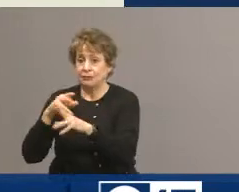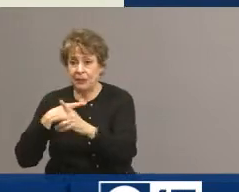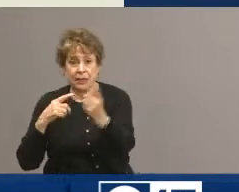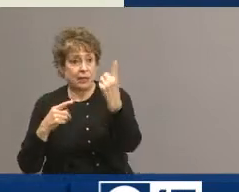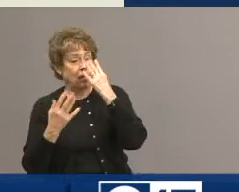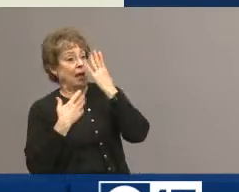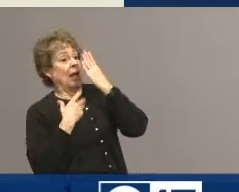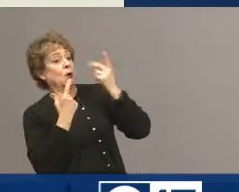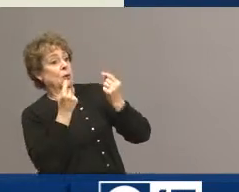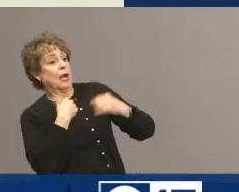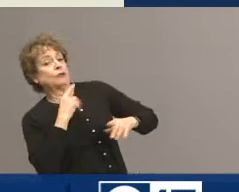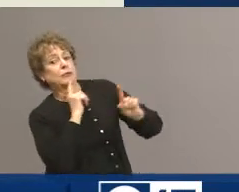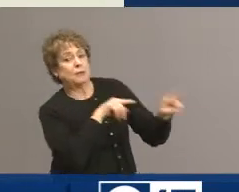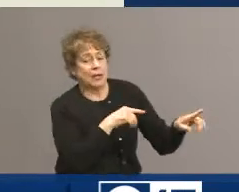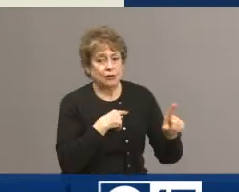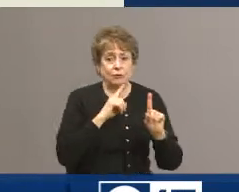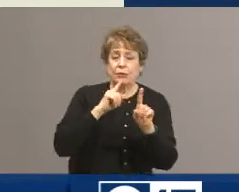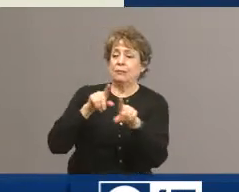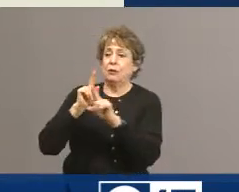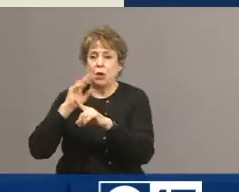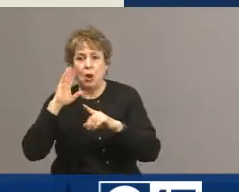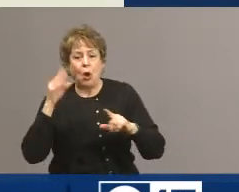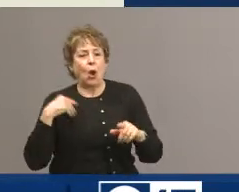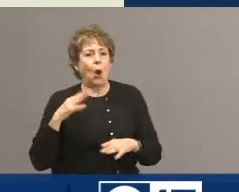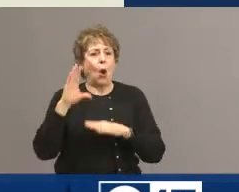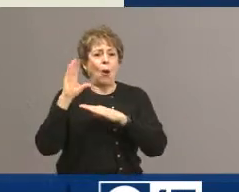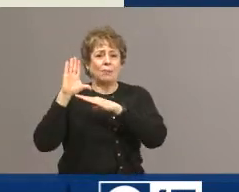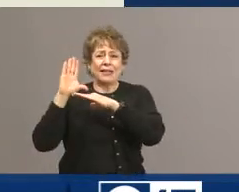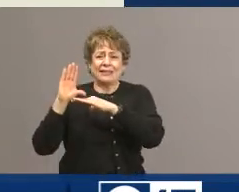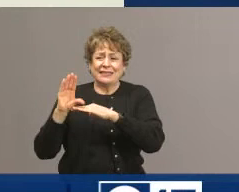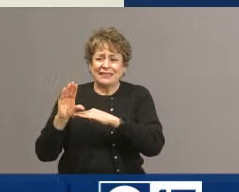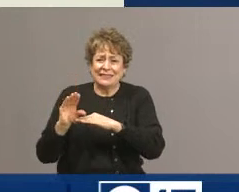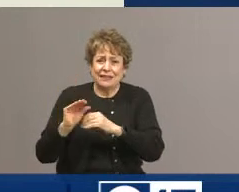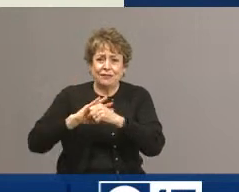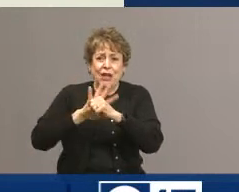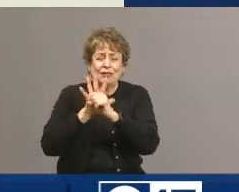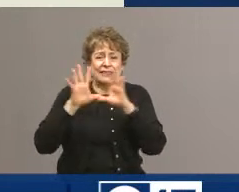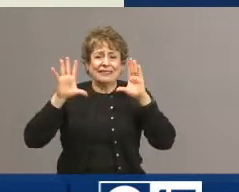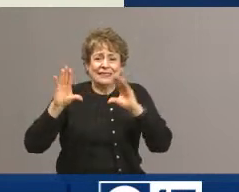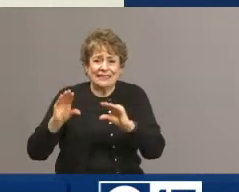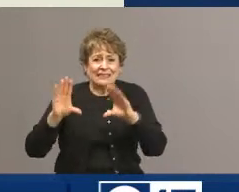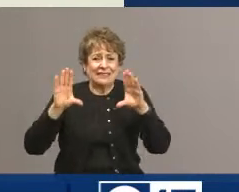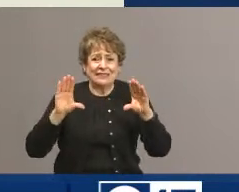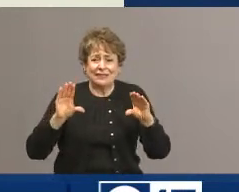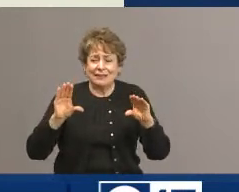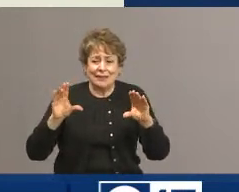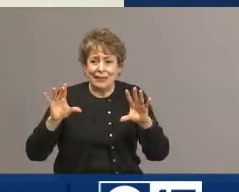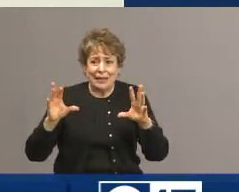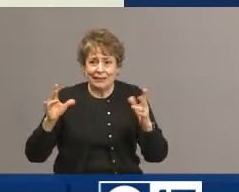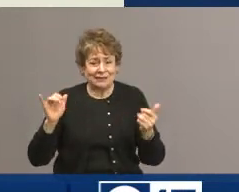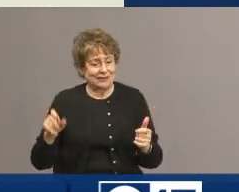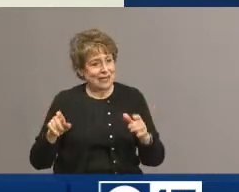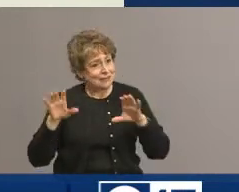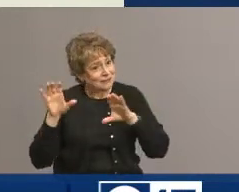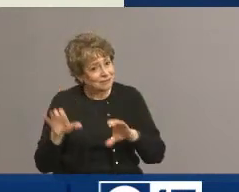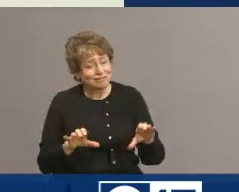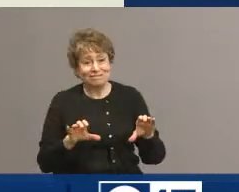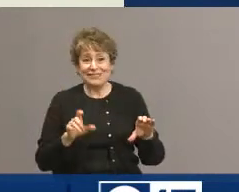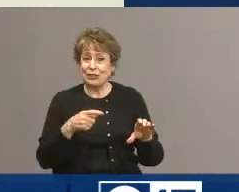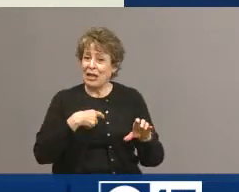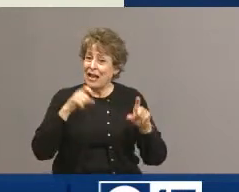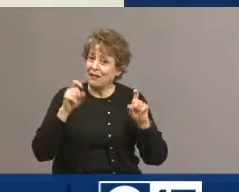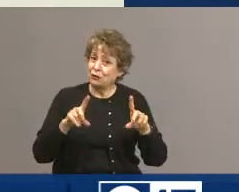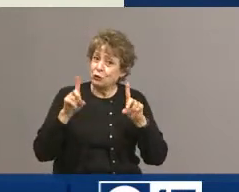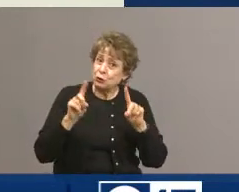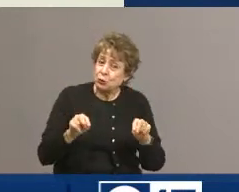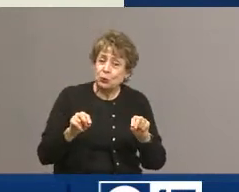act. In terms of the plans that Dr. Christ just talked of, in terms of backup and staffing that can be brought to the fore,